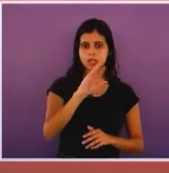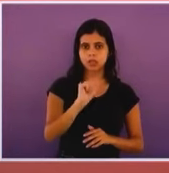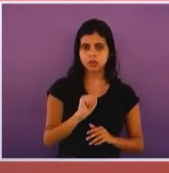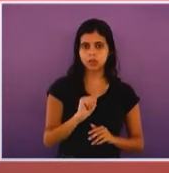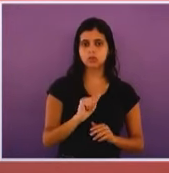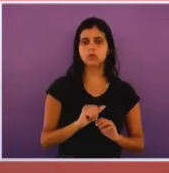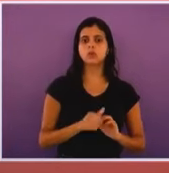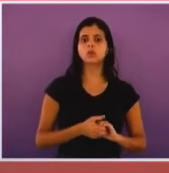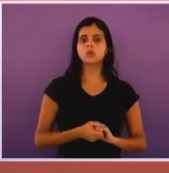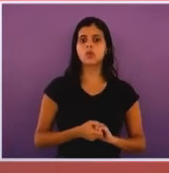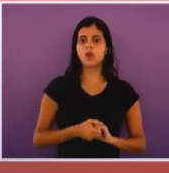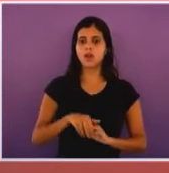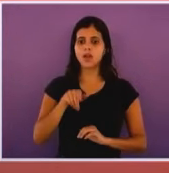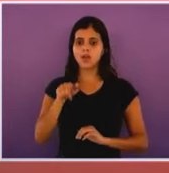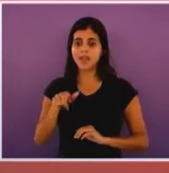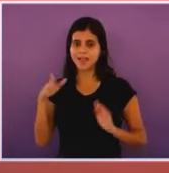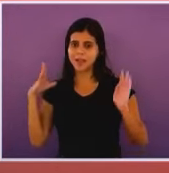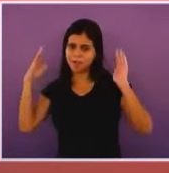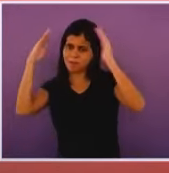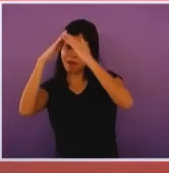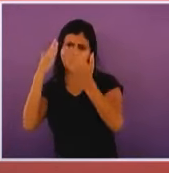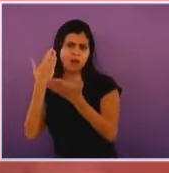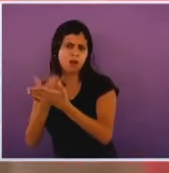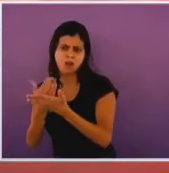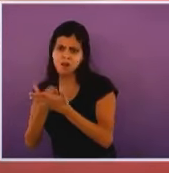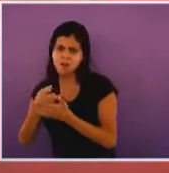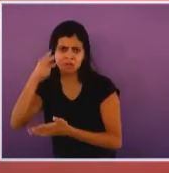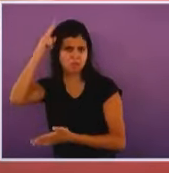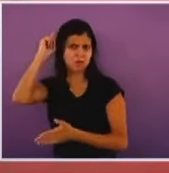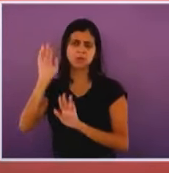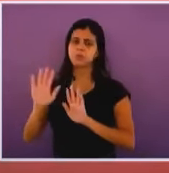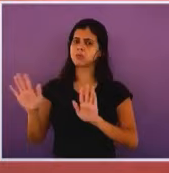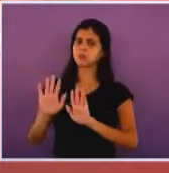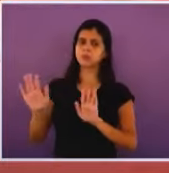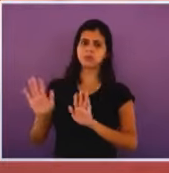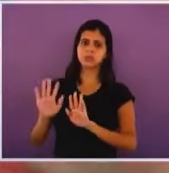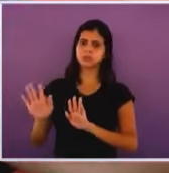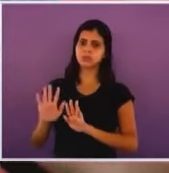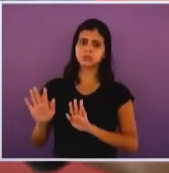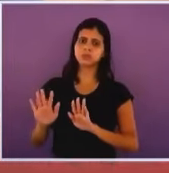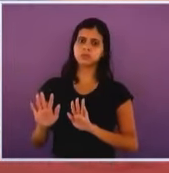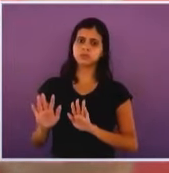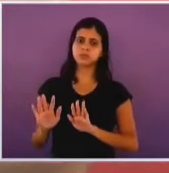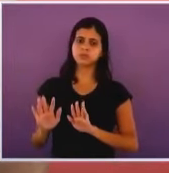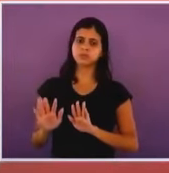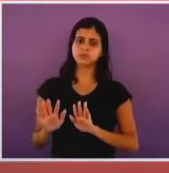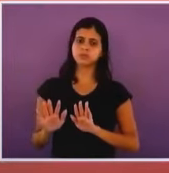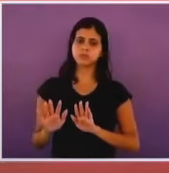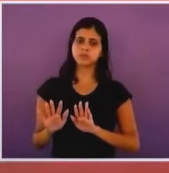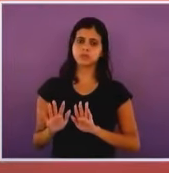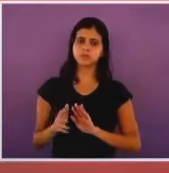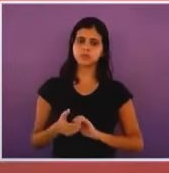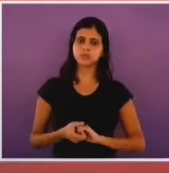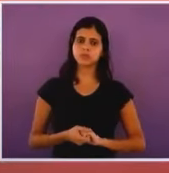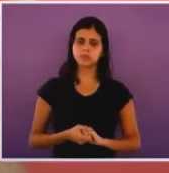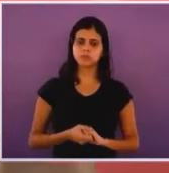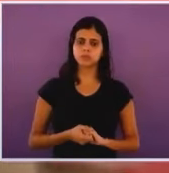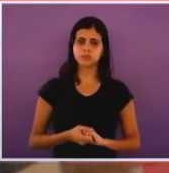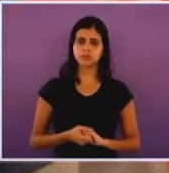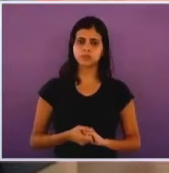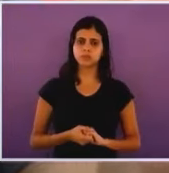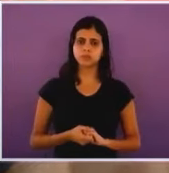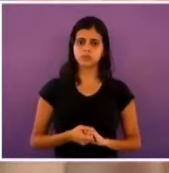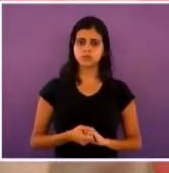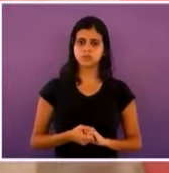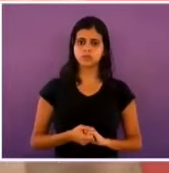Benedito, ele não é estudioso, acadêmico. But we have few selective and selected writings that